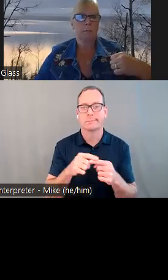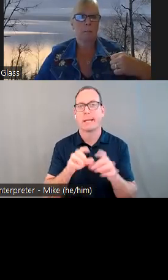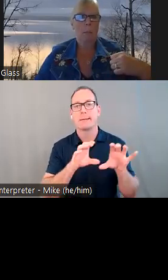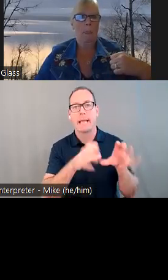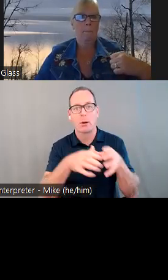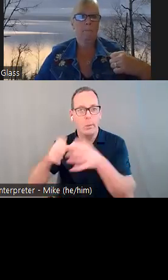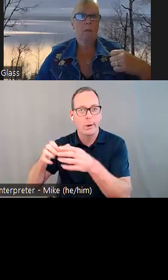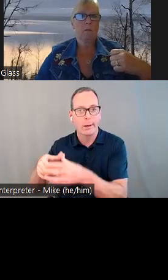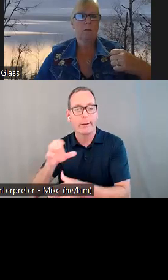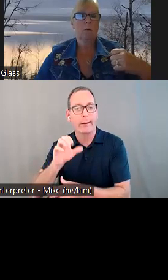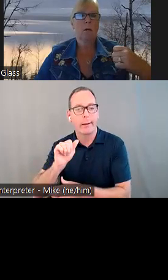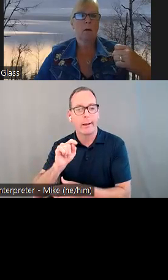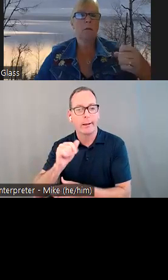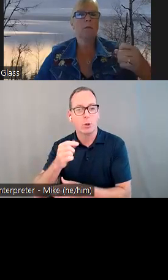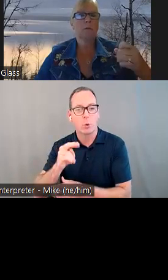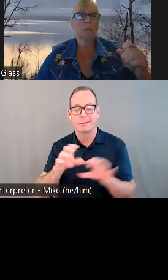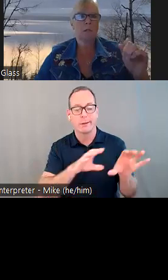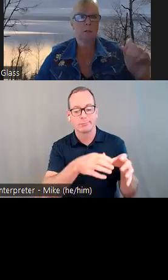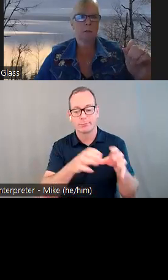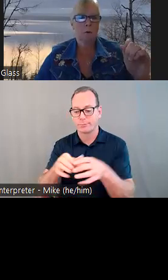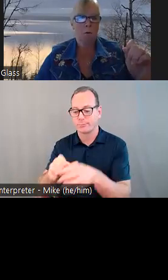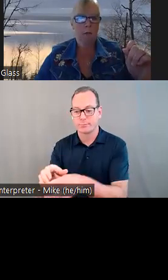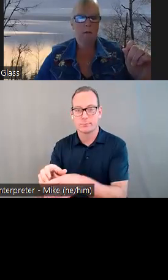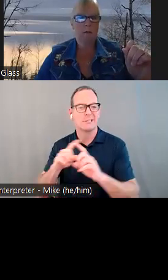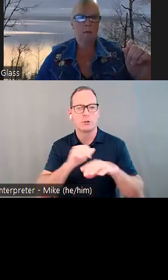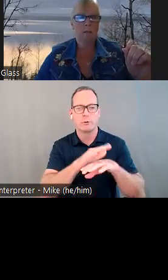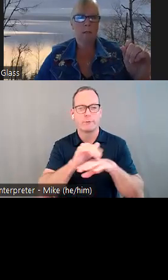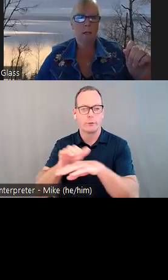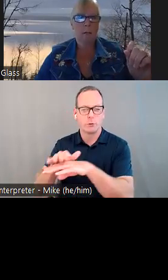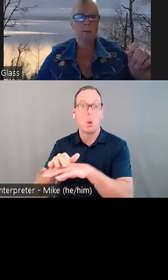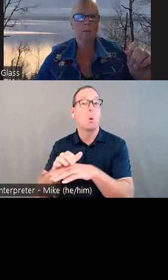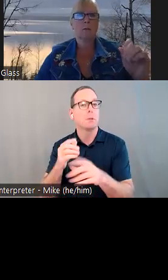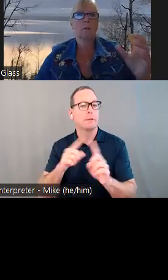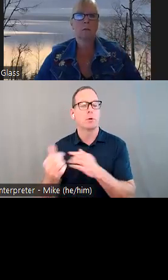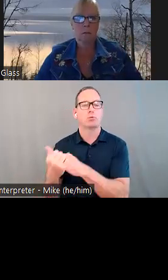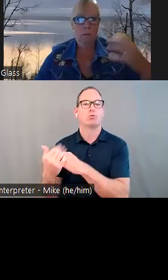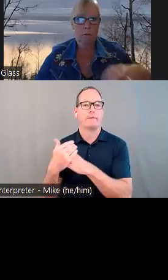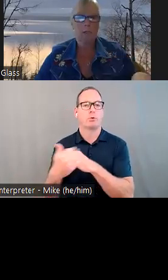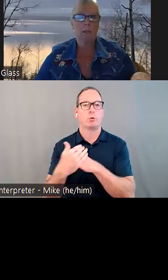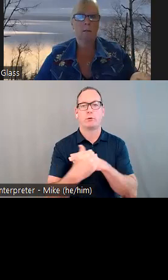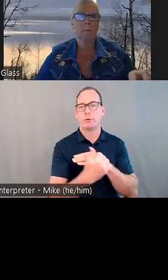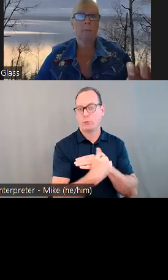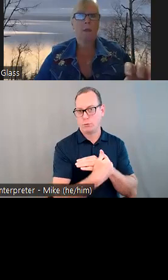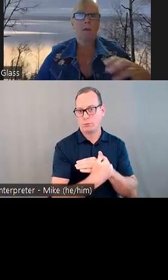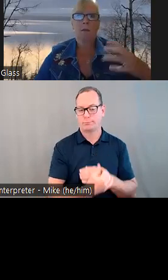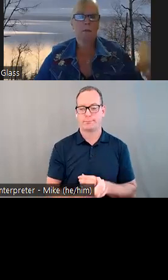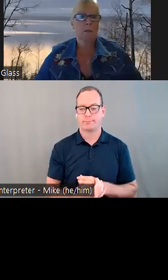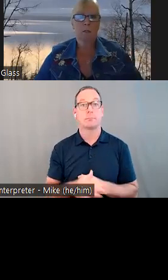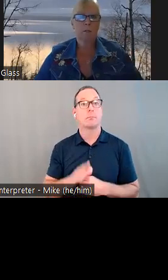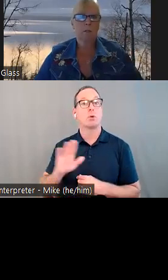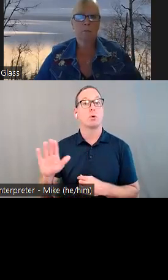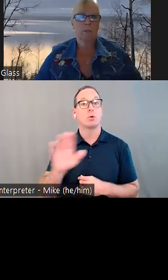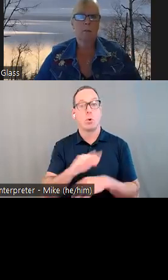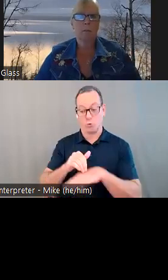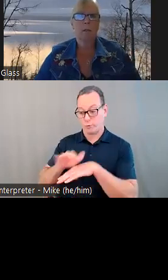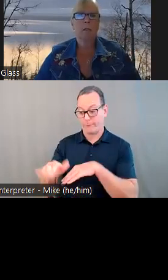categories. So all the referrals that you record in CaMS go into here. This